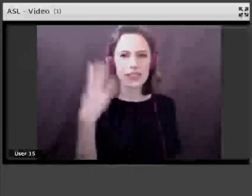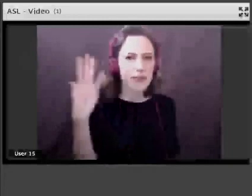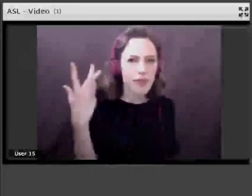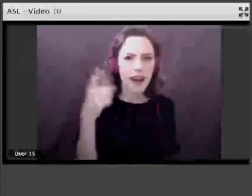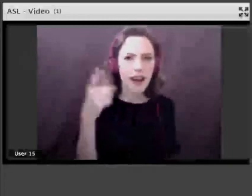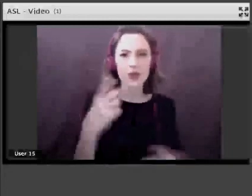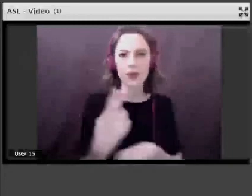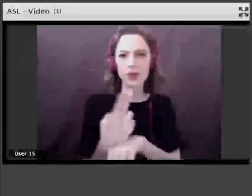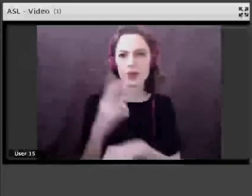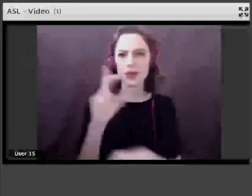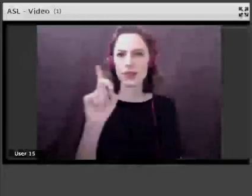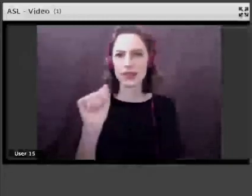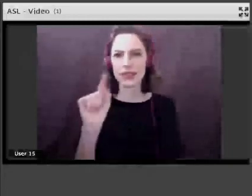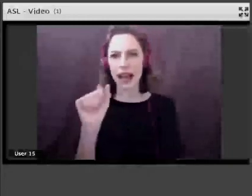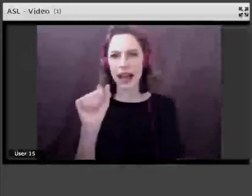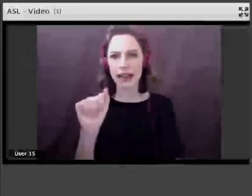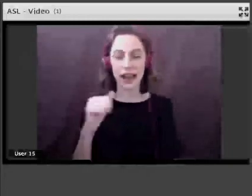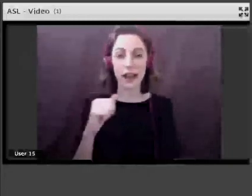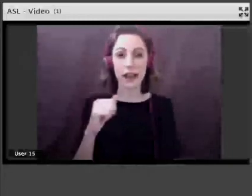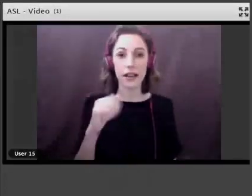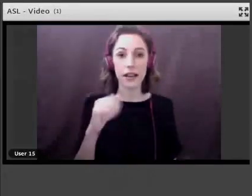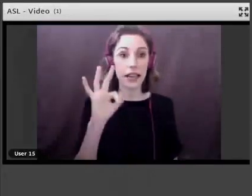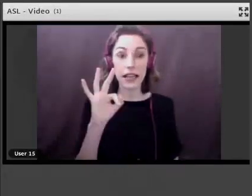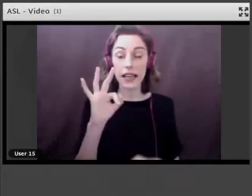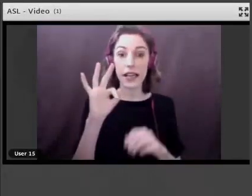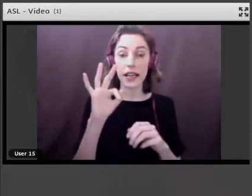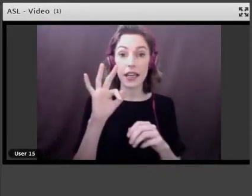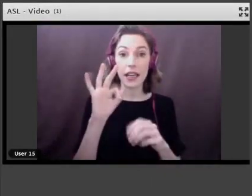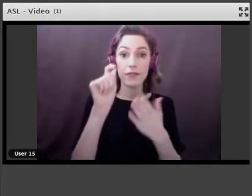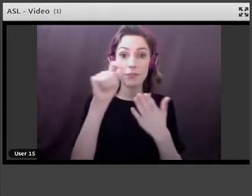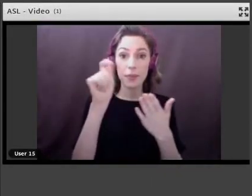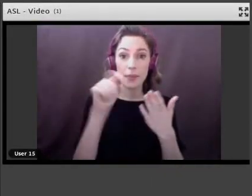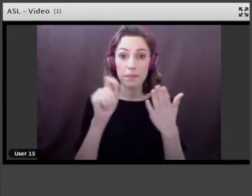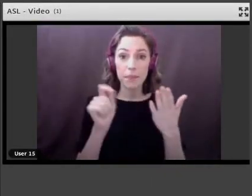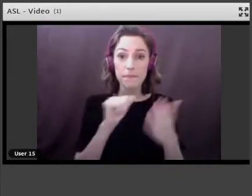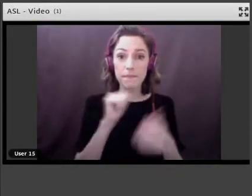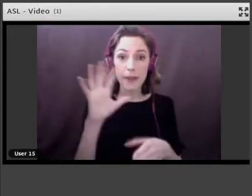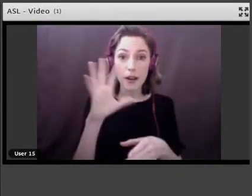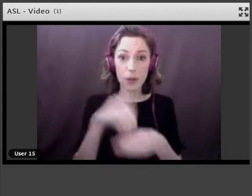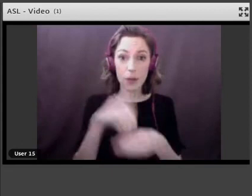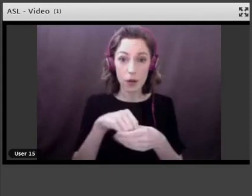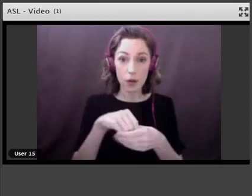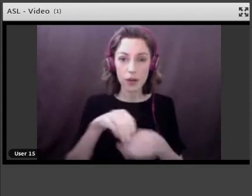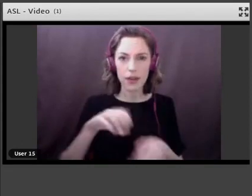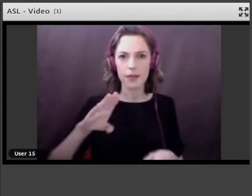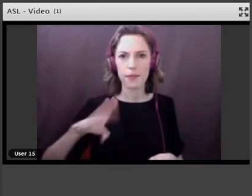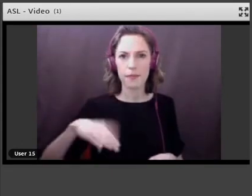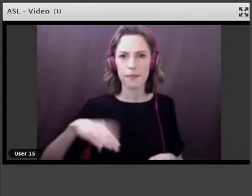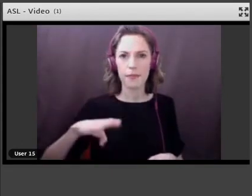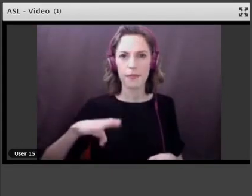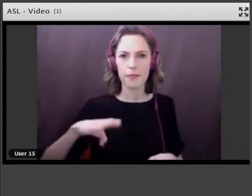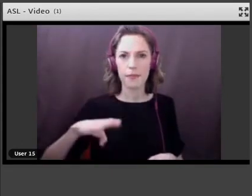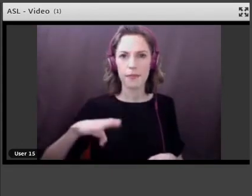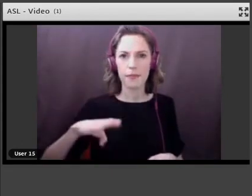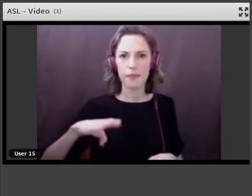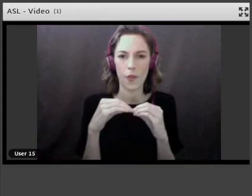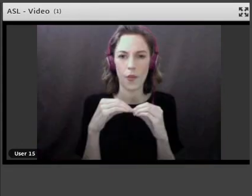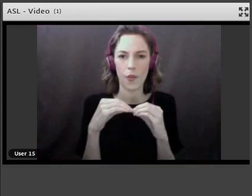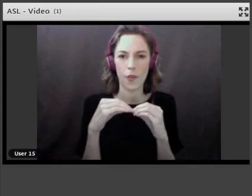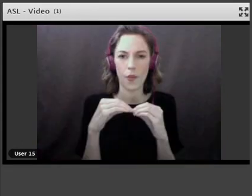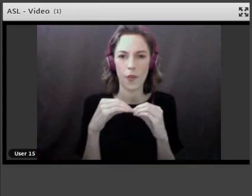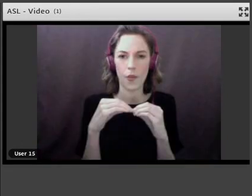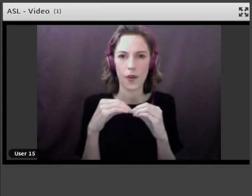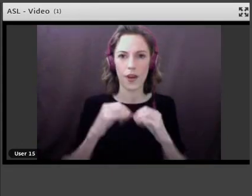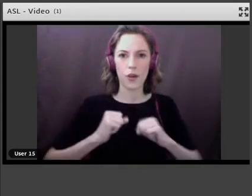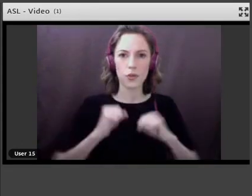data. We realize that these are not replete, that there are many reasons why we use data above